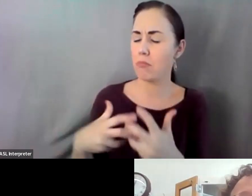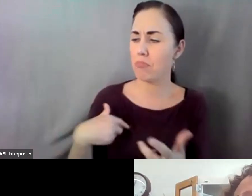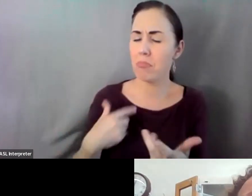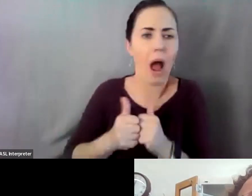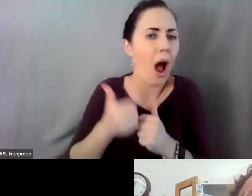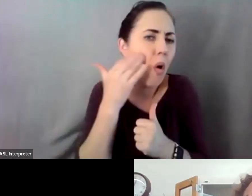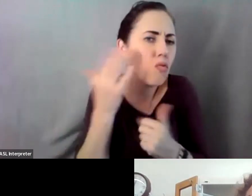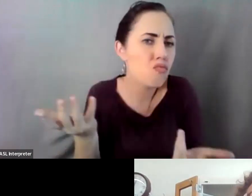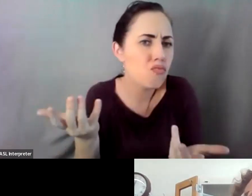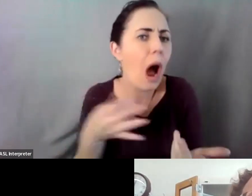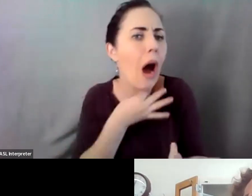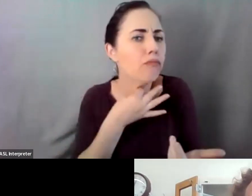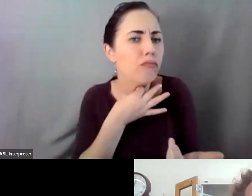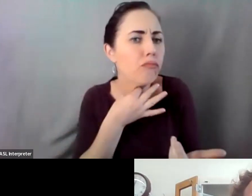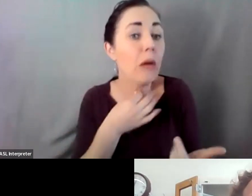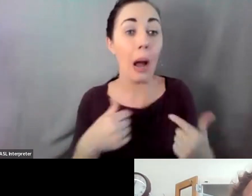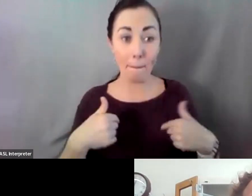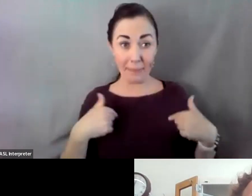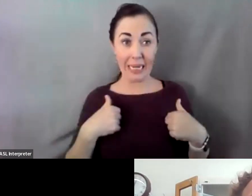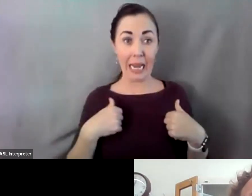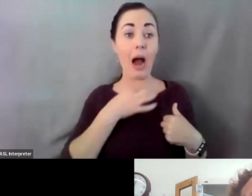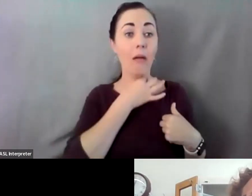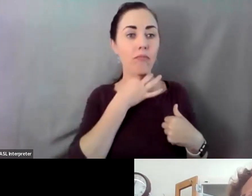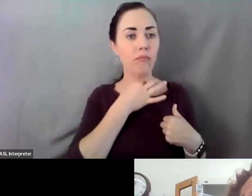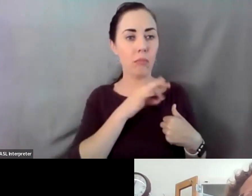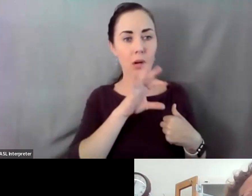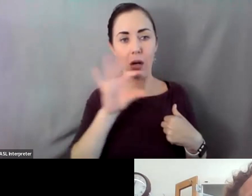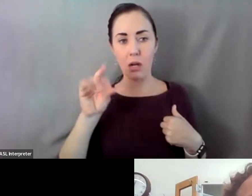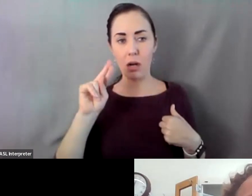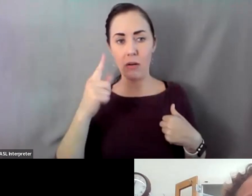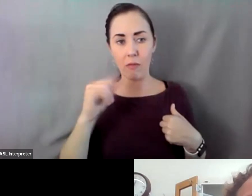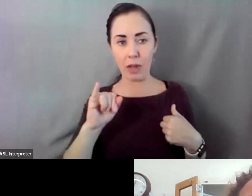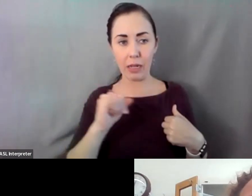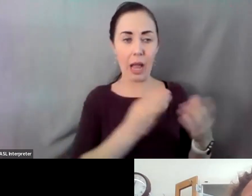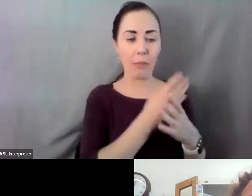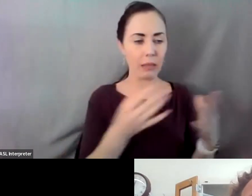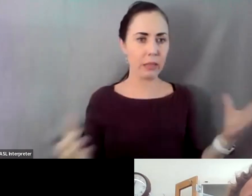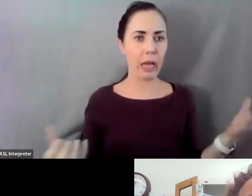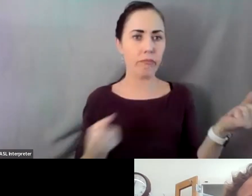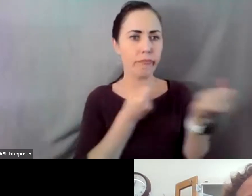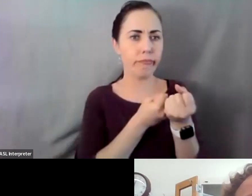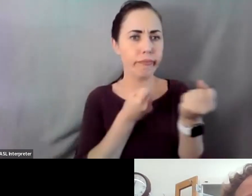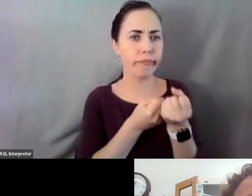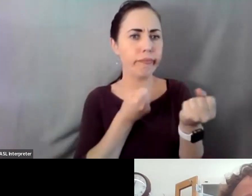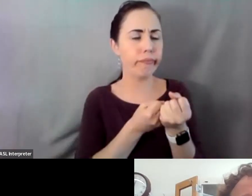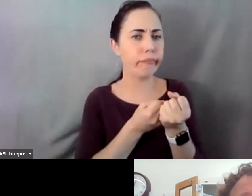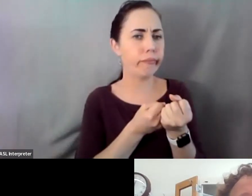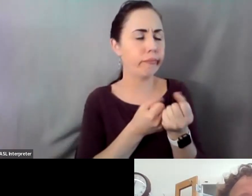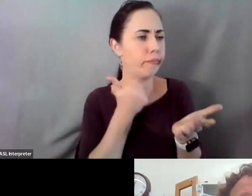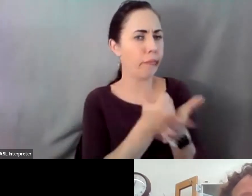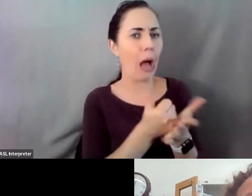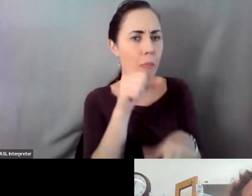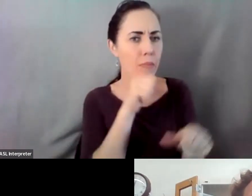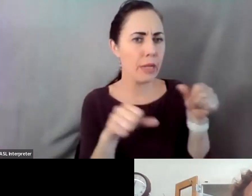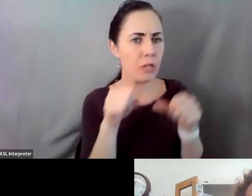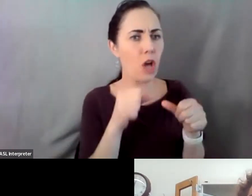And so I want to know how fungi and plants work together in order to allow the plants to grow in different places.